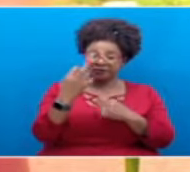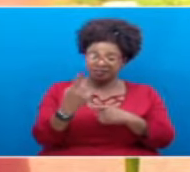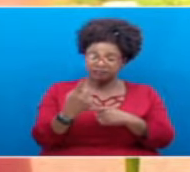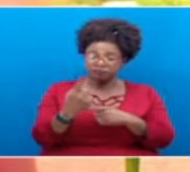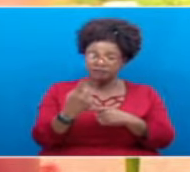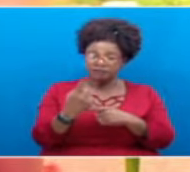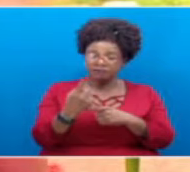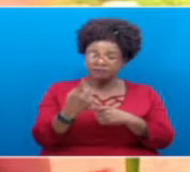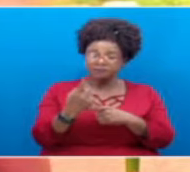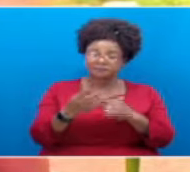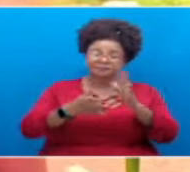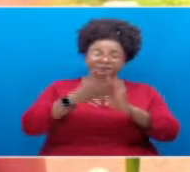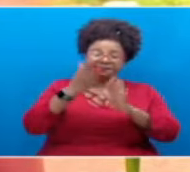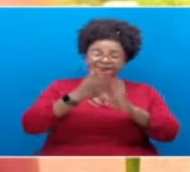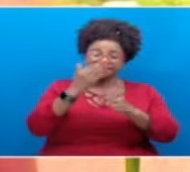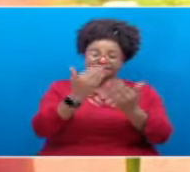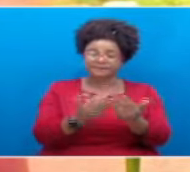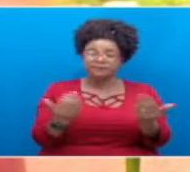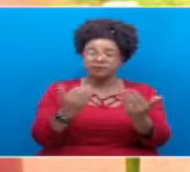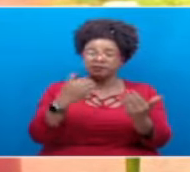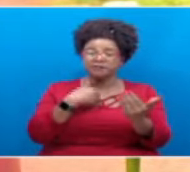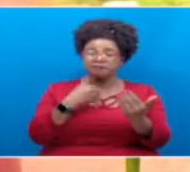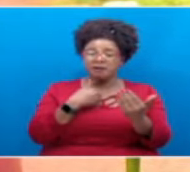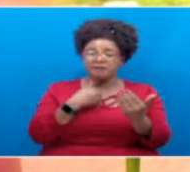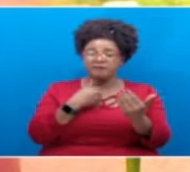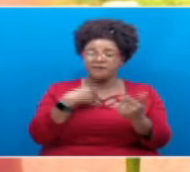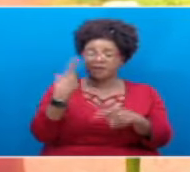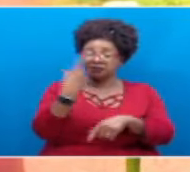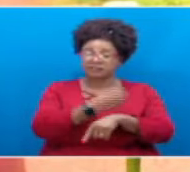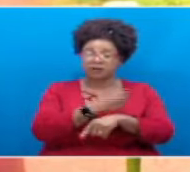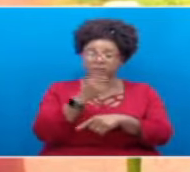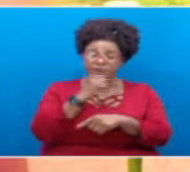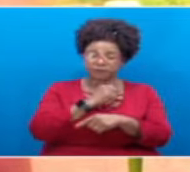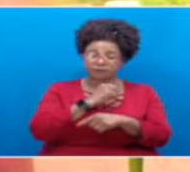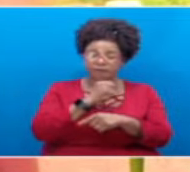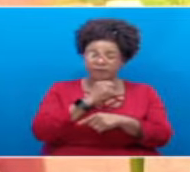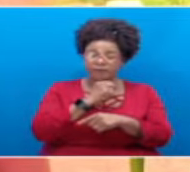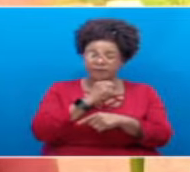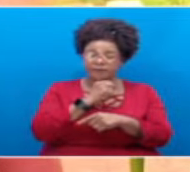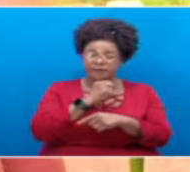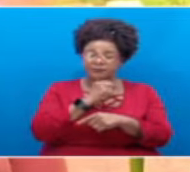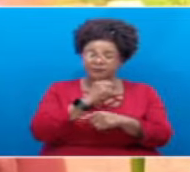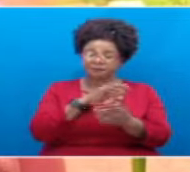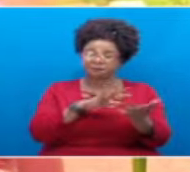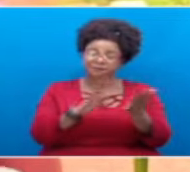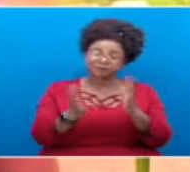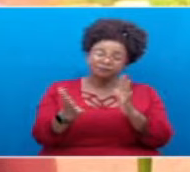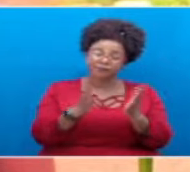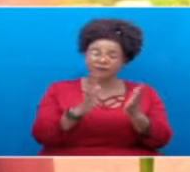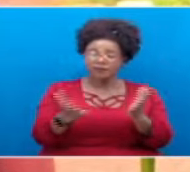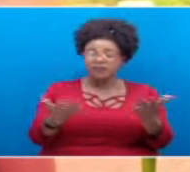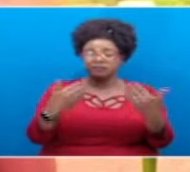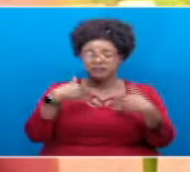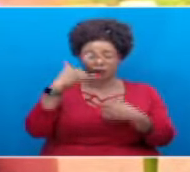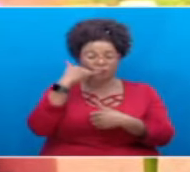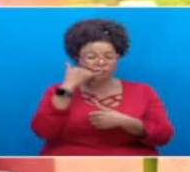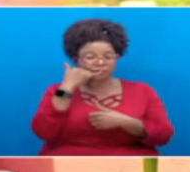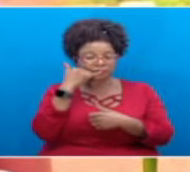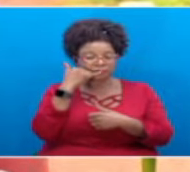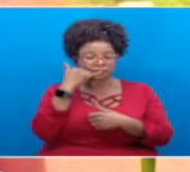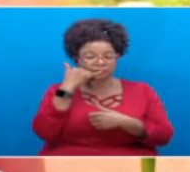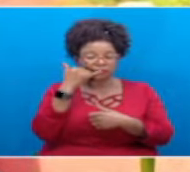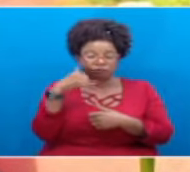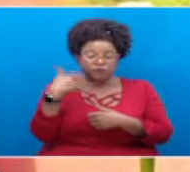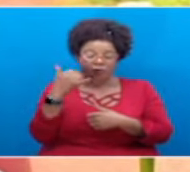So immediately these children get the vaccine, the malaria vaccine. It's either they give us a call or we call